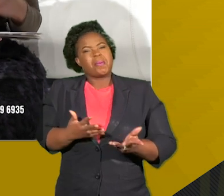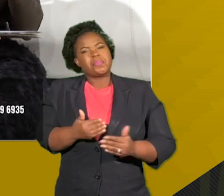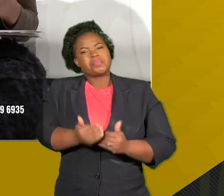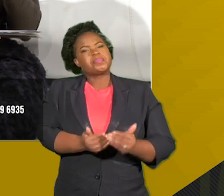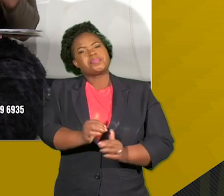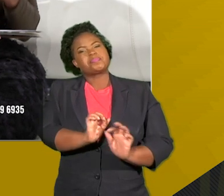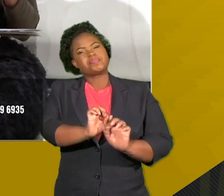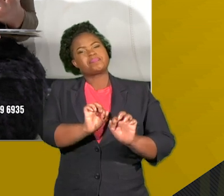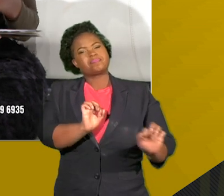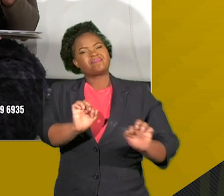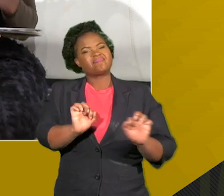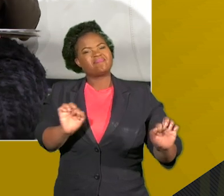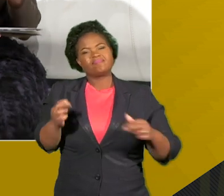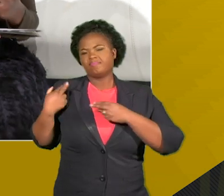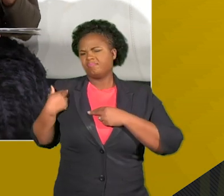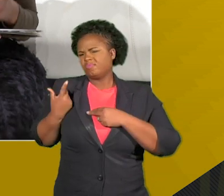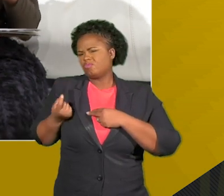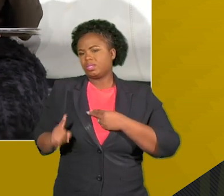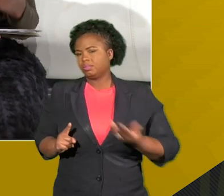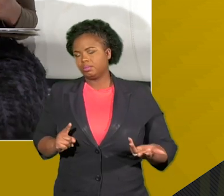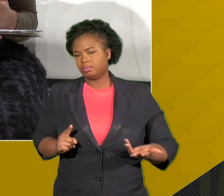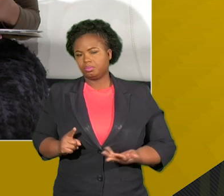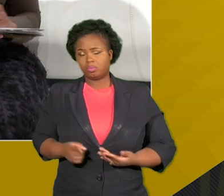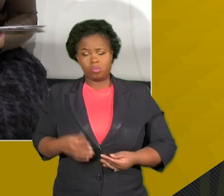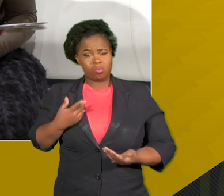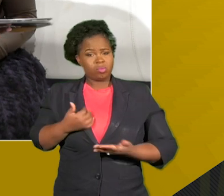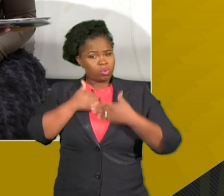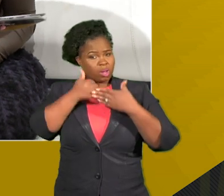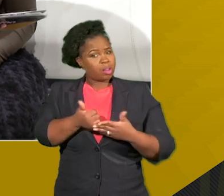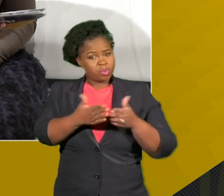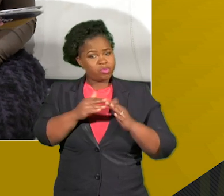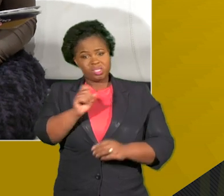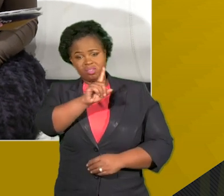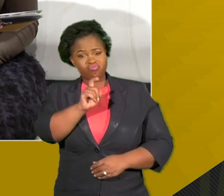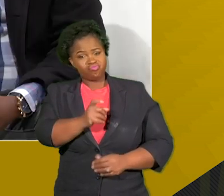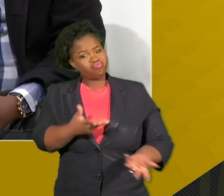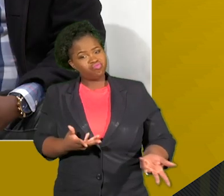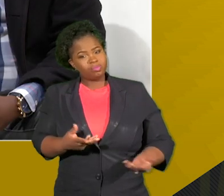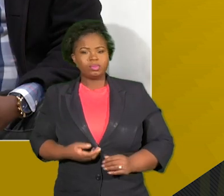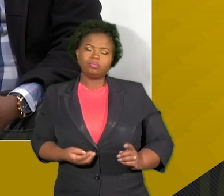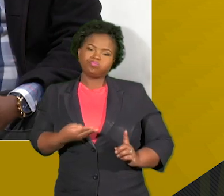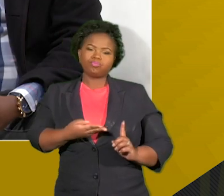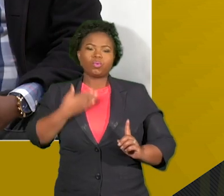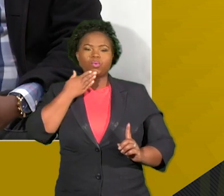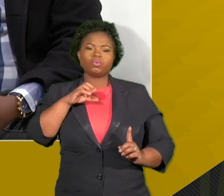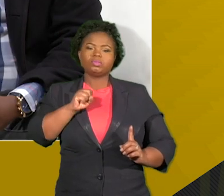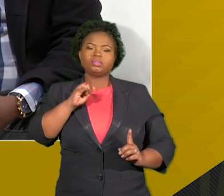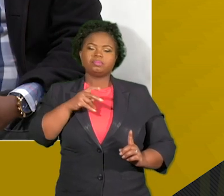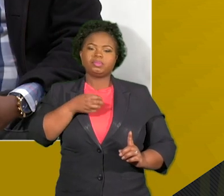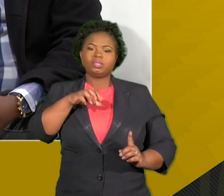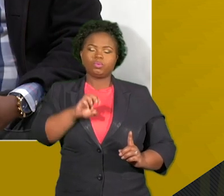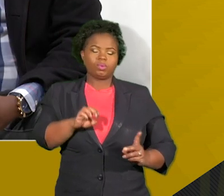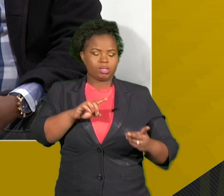gore na mere kwa tsona ke eng, and are they really as impactful as they should be? We're joined on the couch by Simpiwe Khumalo and